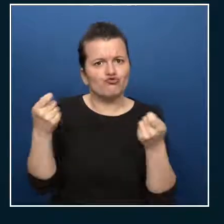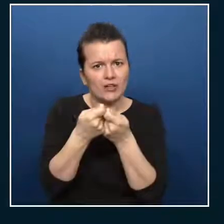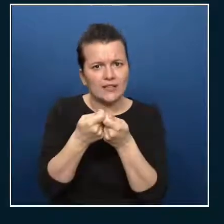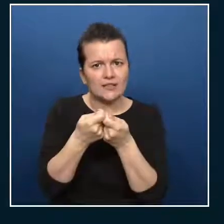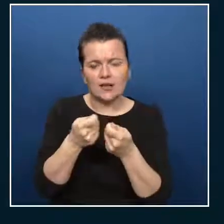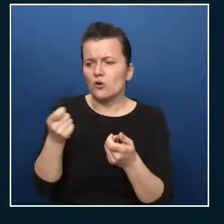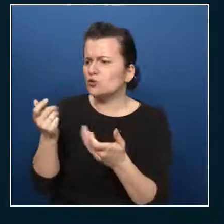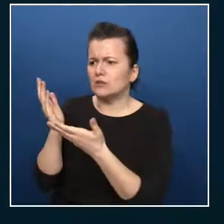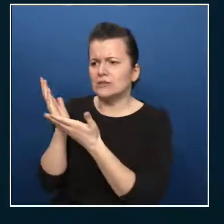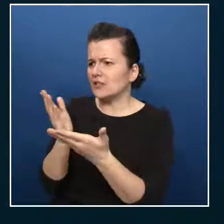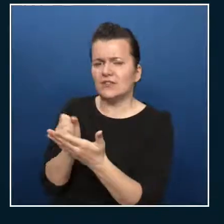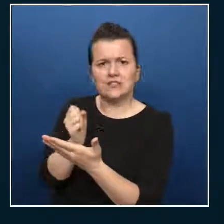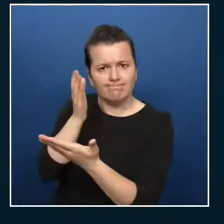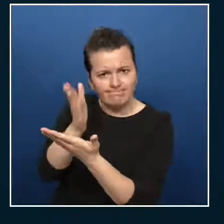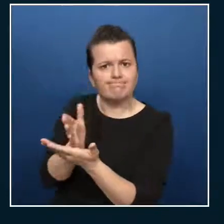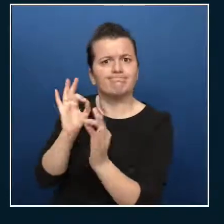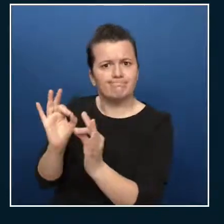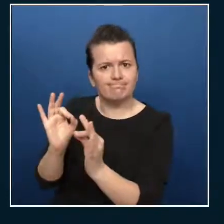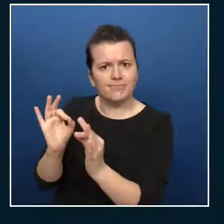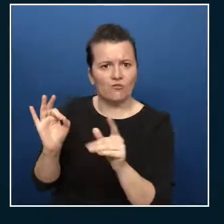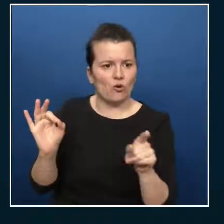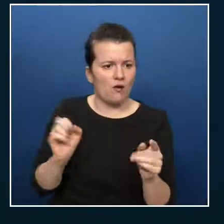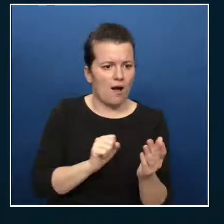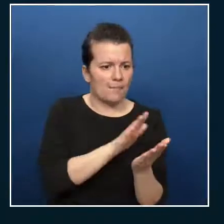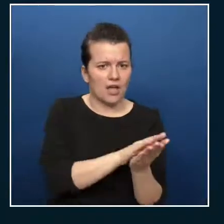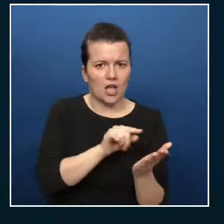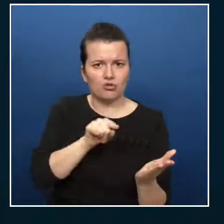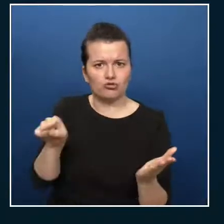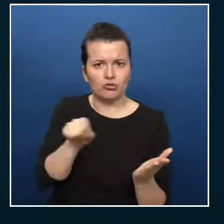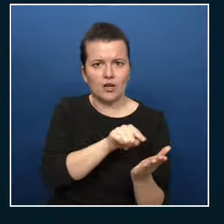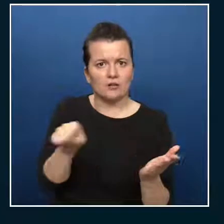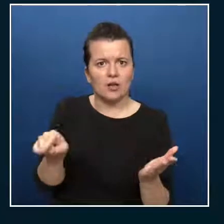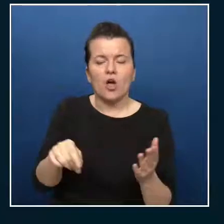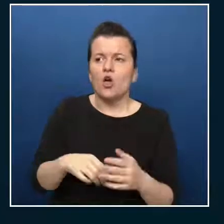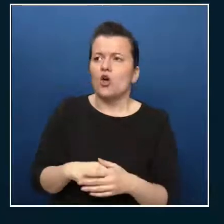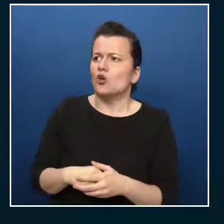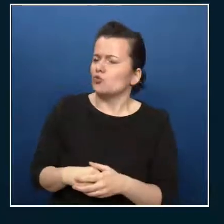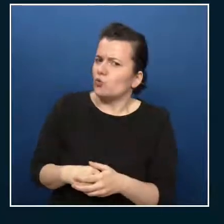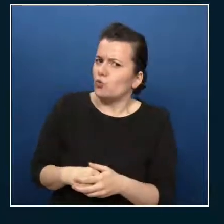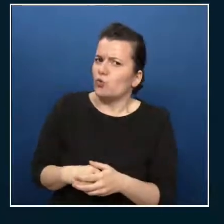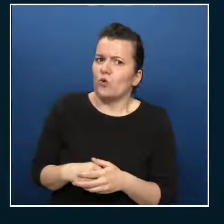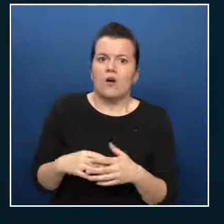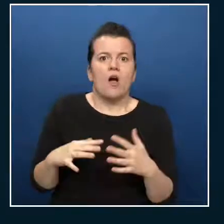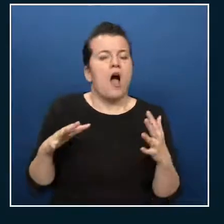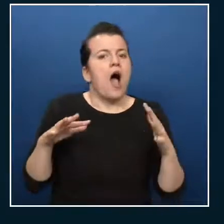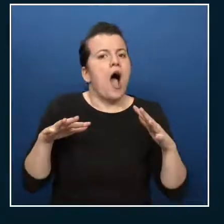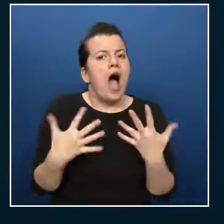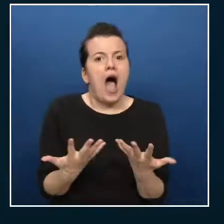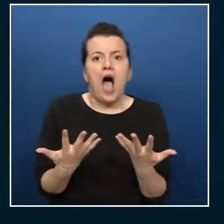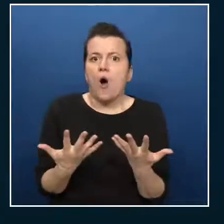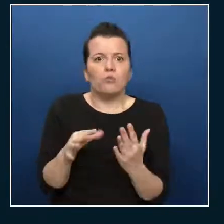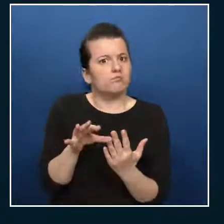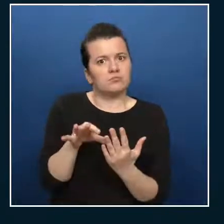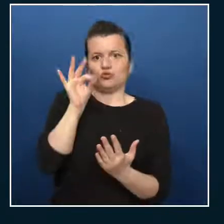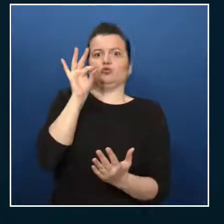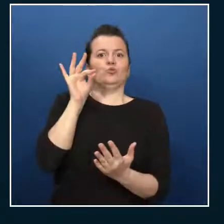another. Um, do you have any good resources or tips on how to make those choices?